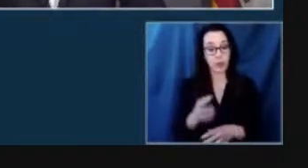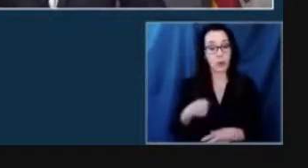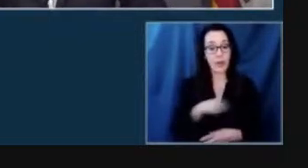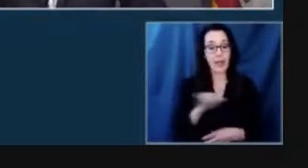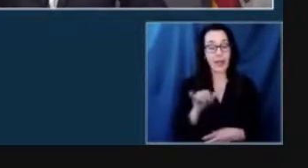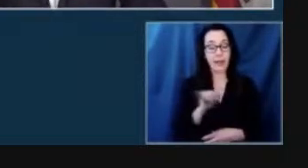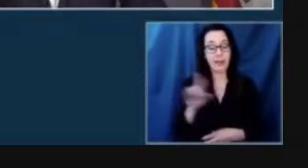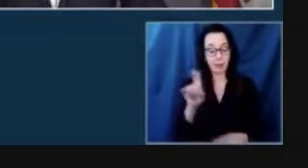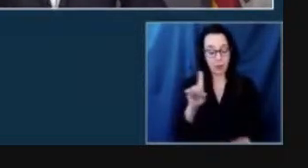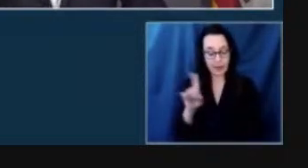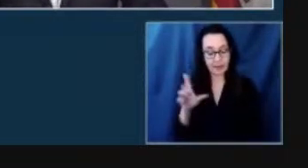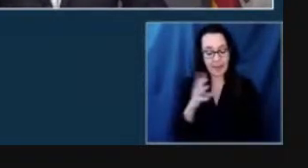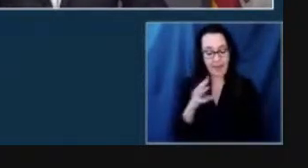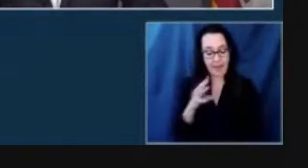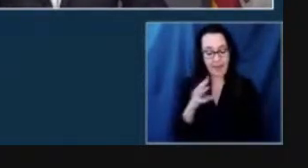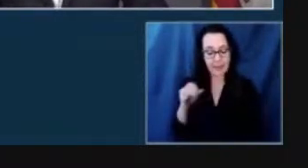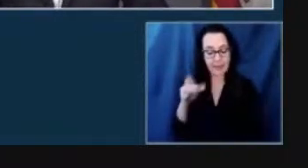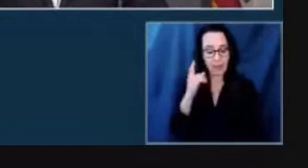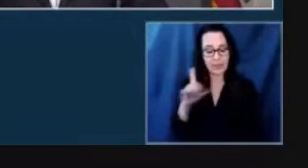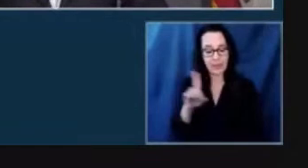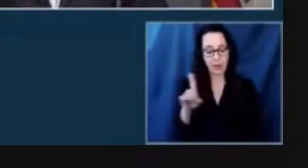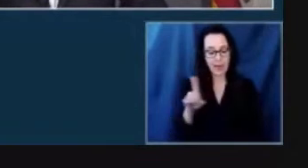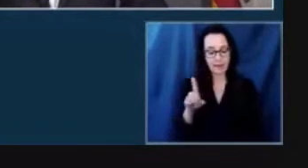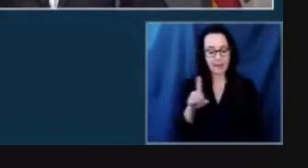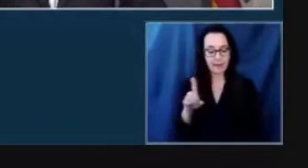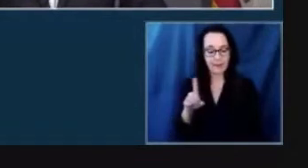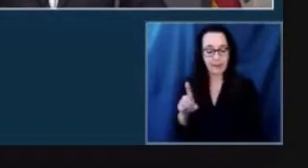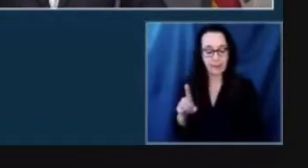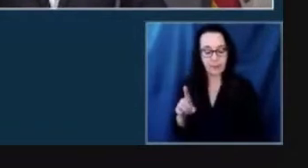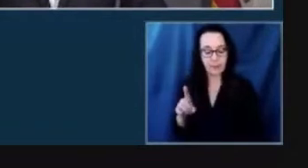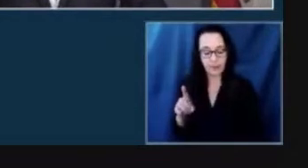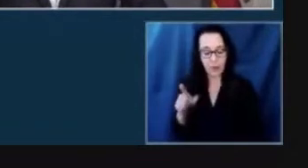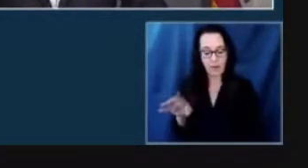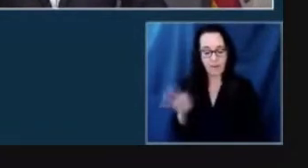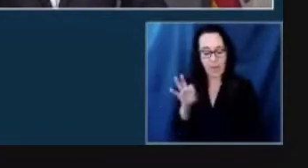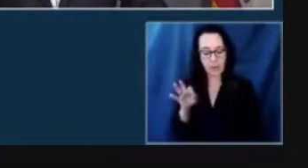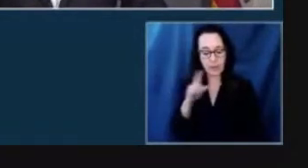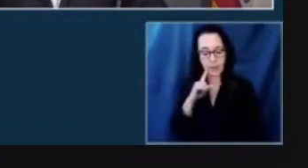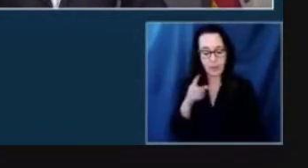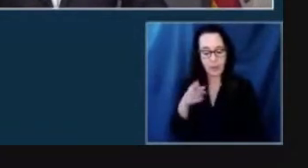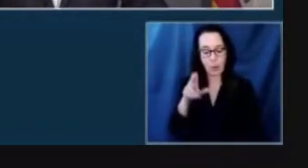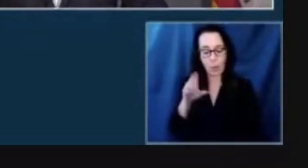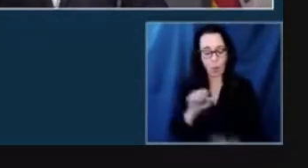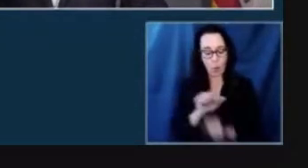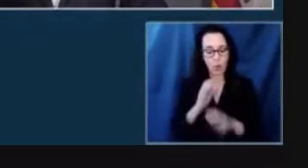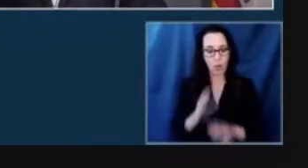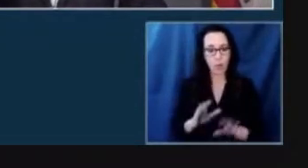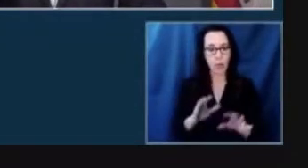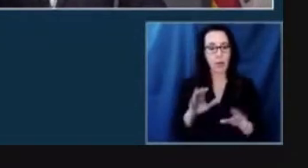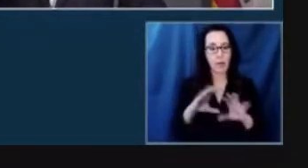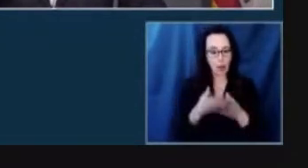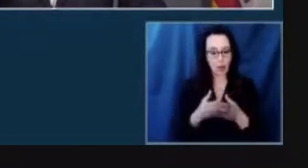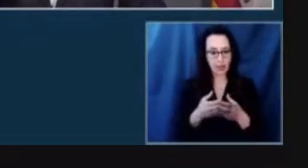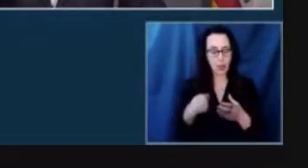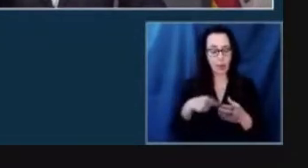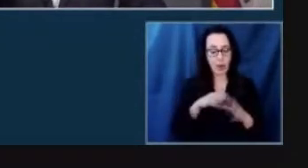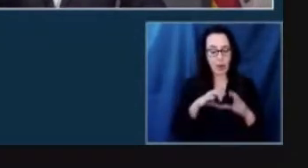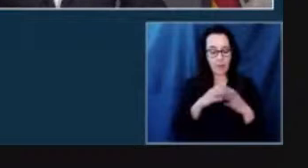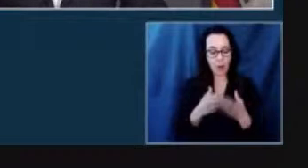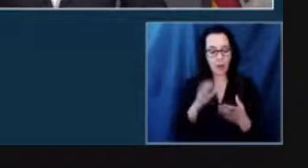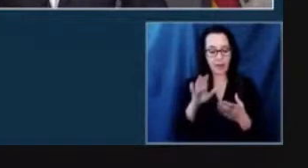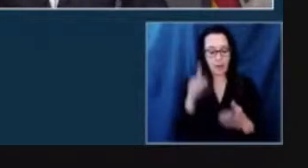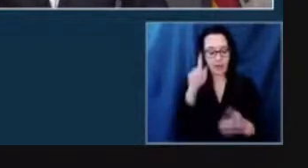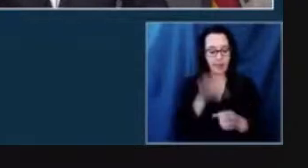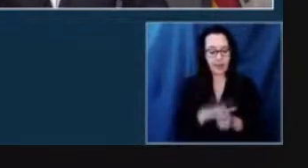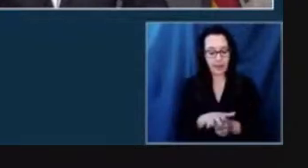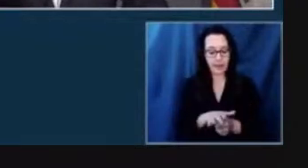California Democrats, are proud to be a pro-worker party. We are a party that believes that our